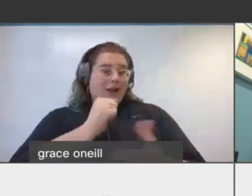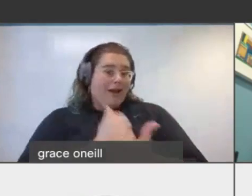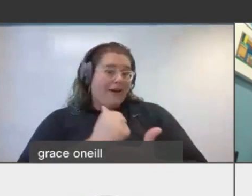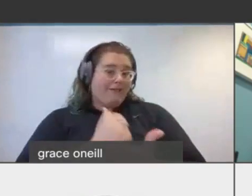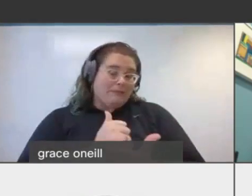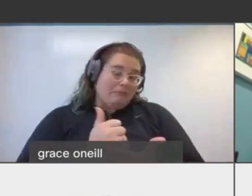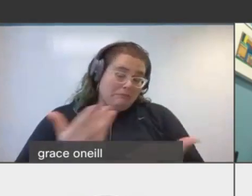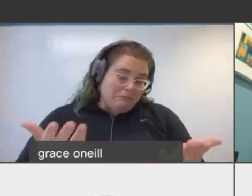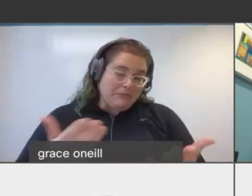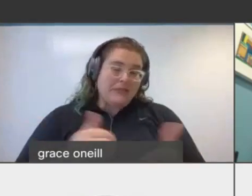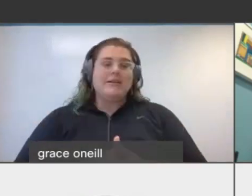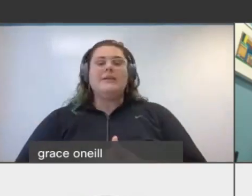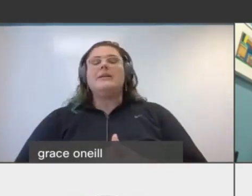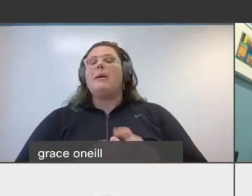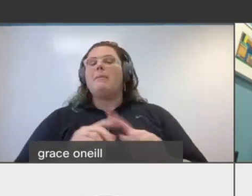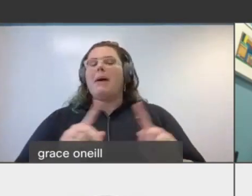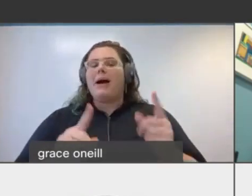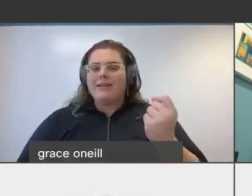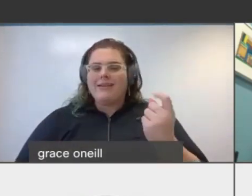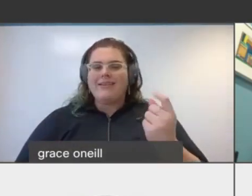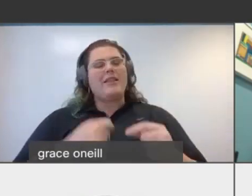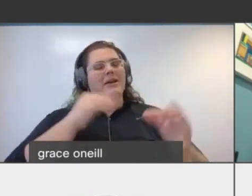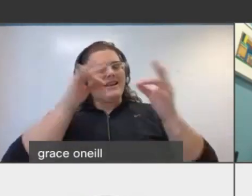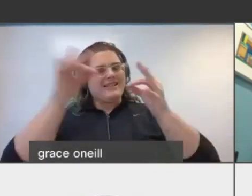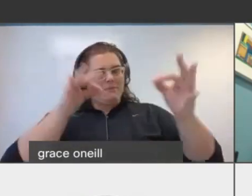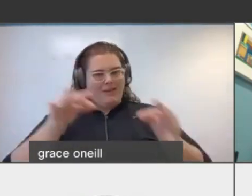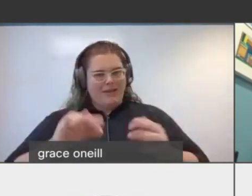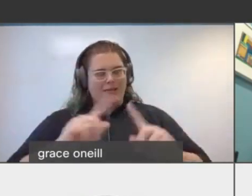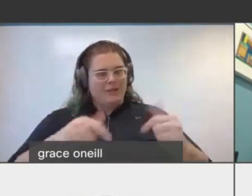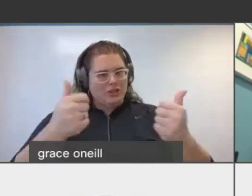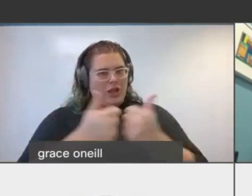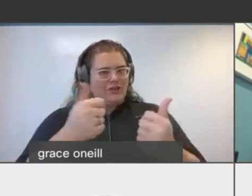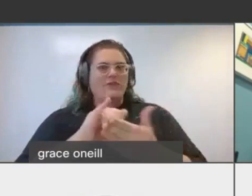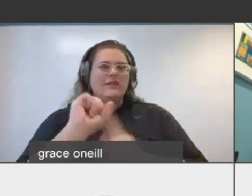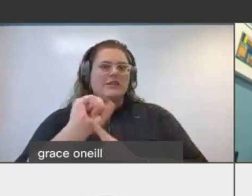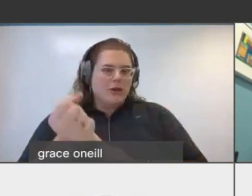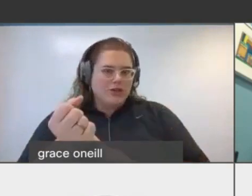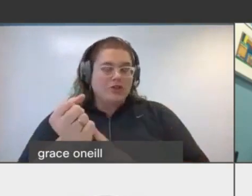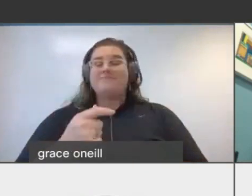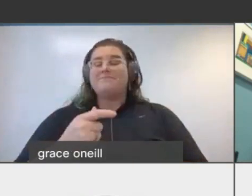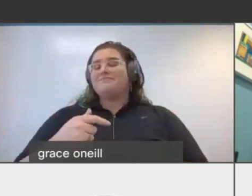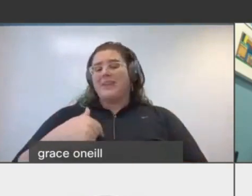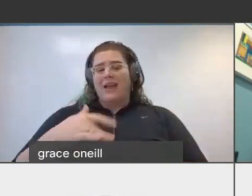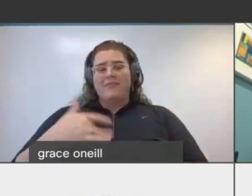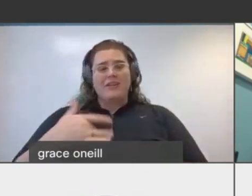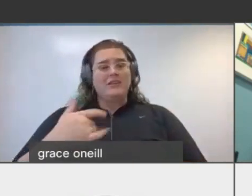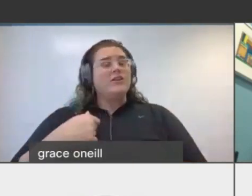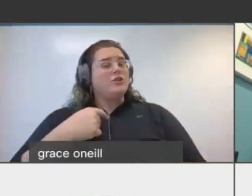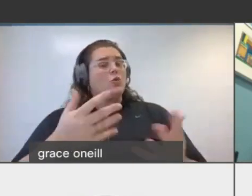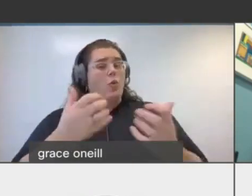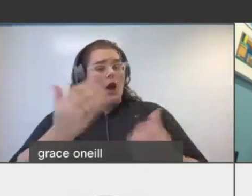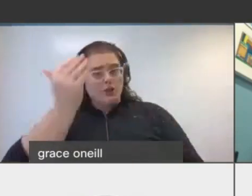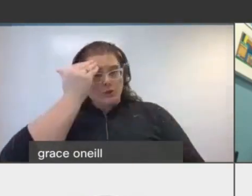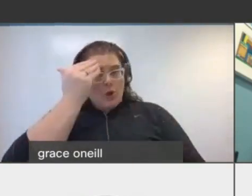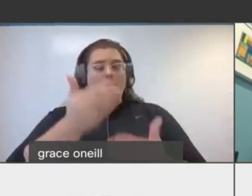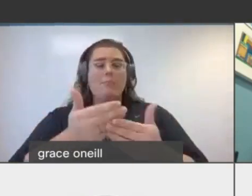Here's the challenge in that regard. I think it's perfectly reasonable to want to know before you let someone